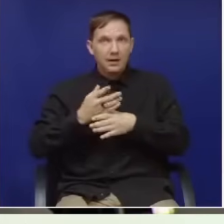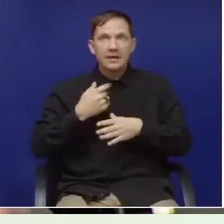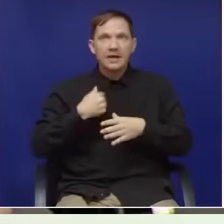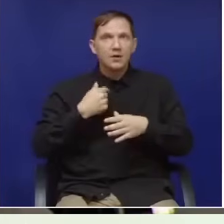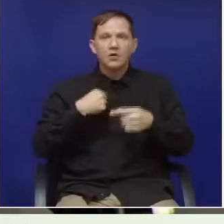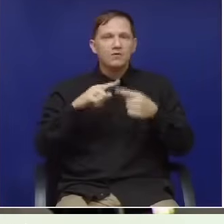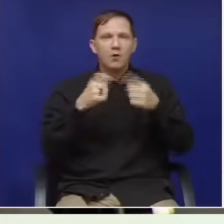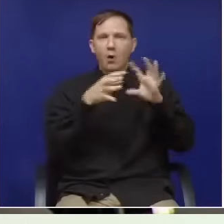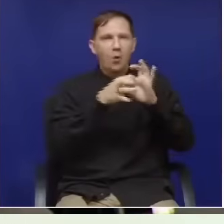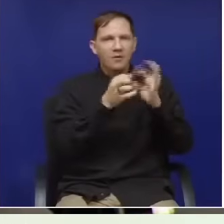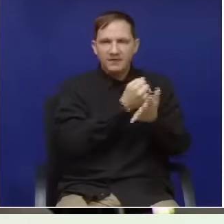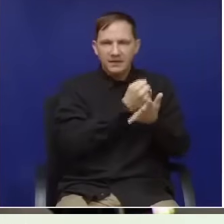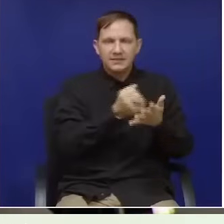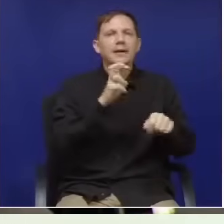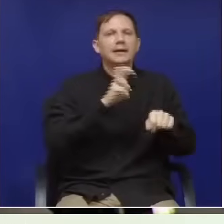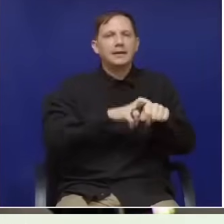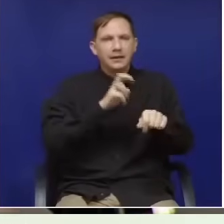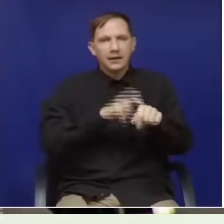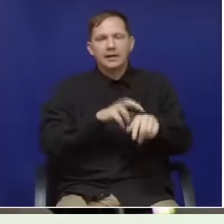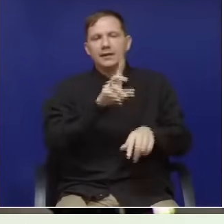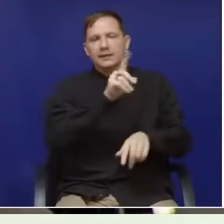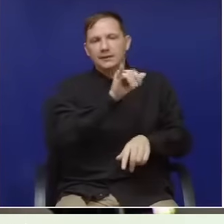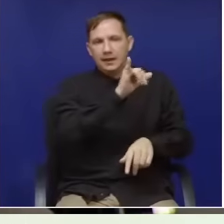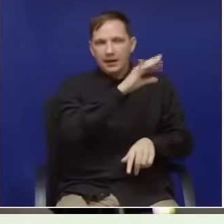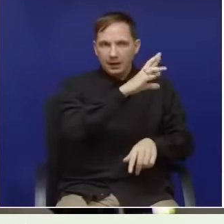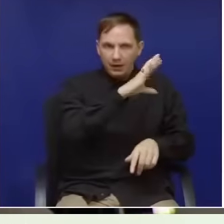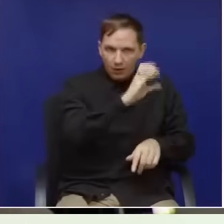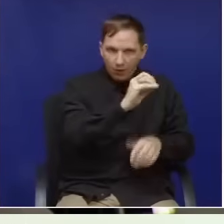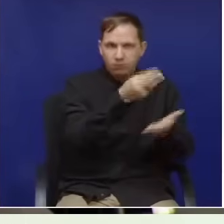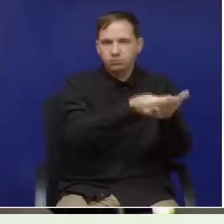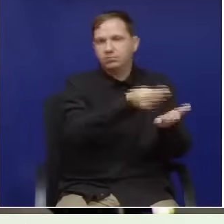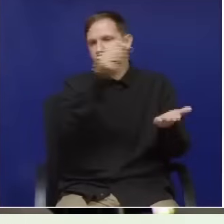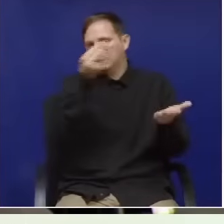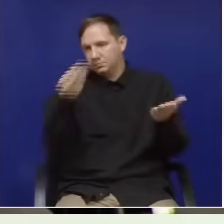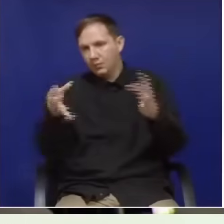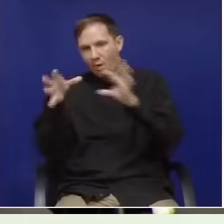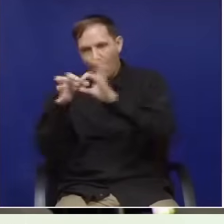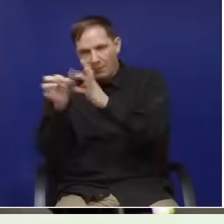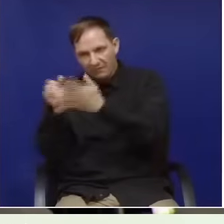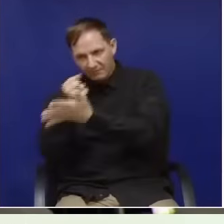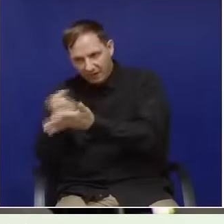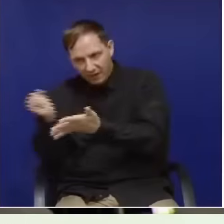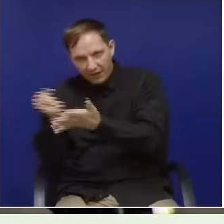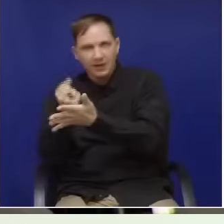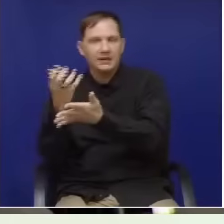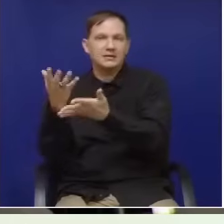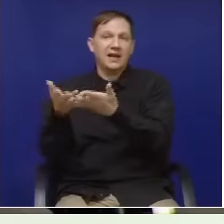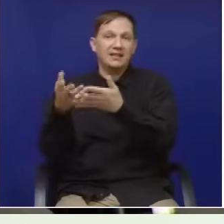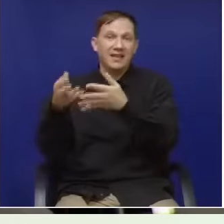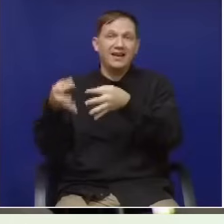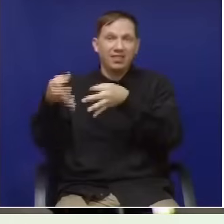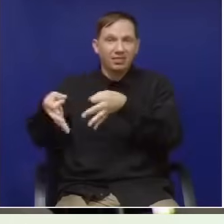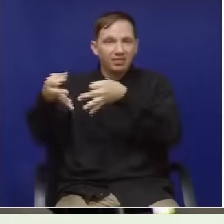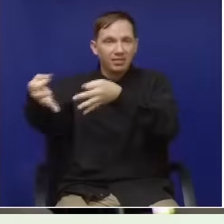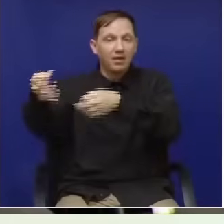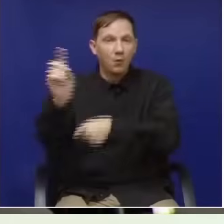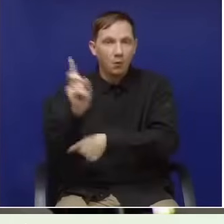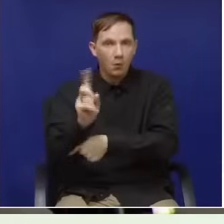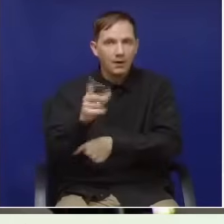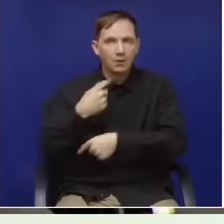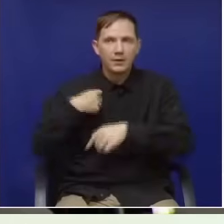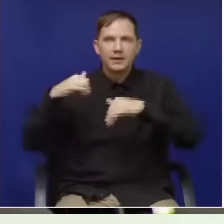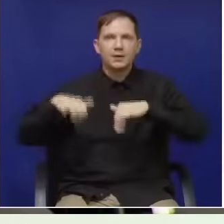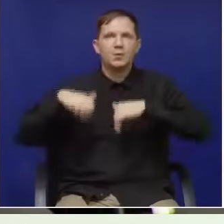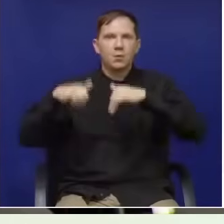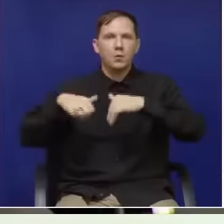officials. So you have to transfer between DERCO to Home Affairs. And then often one of the biggest delays is that we have to wait for the